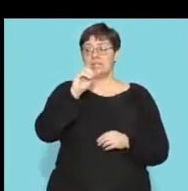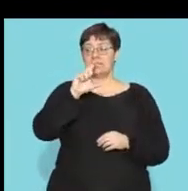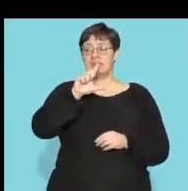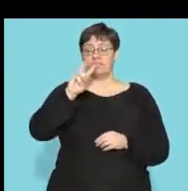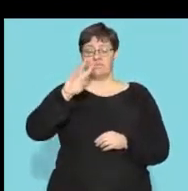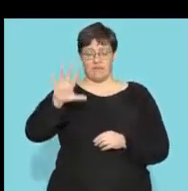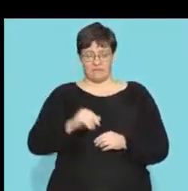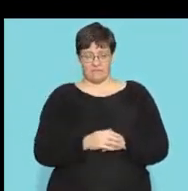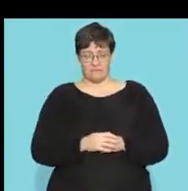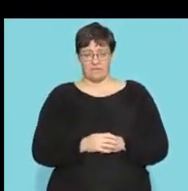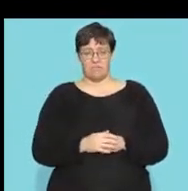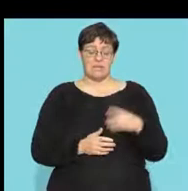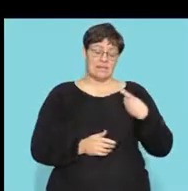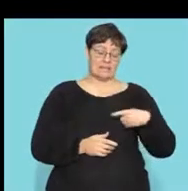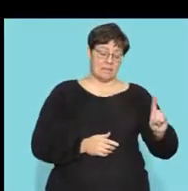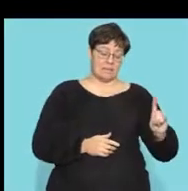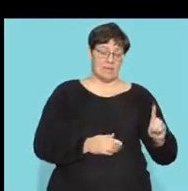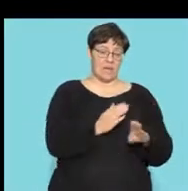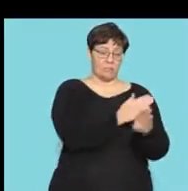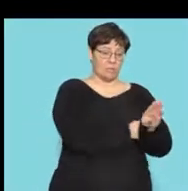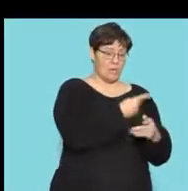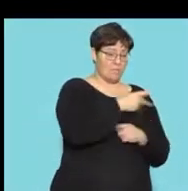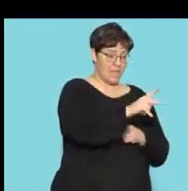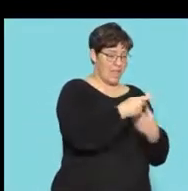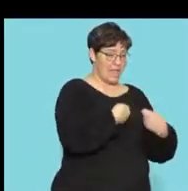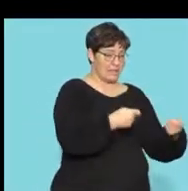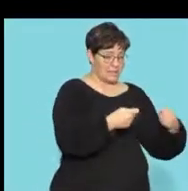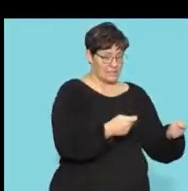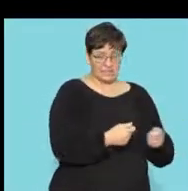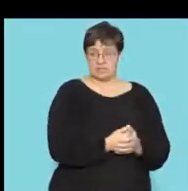entry? Debit prepaid expenses with